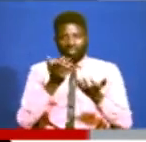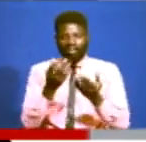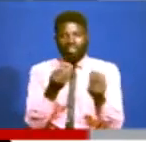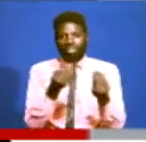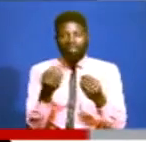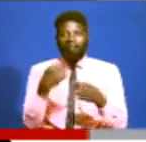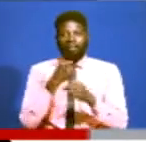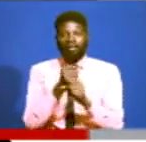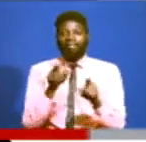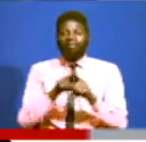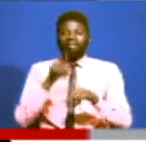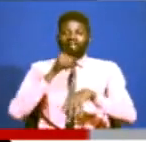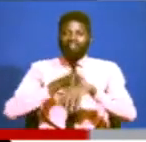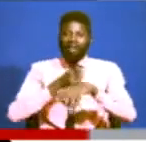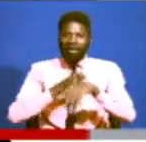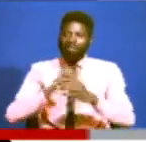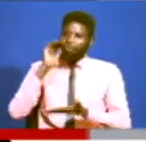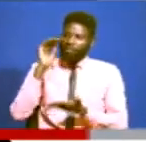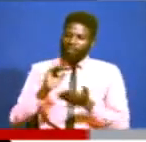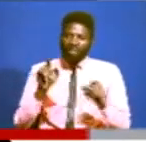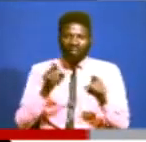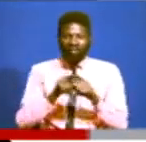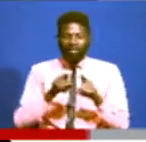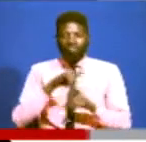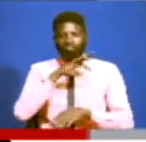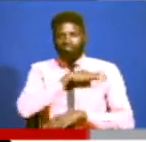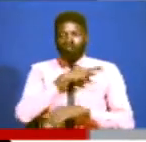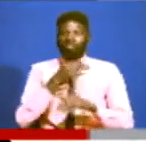revenue collection. Of course, we shall be bringing you the details of that story in our subsequent bulletin.